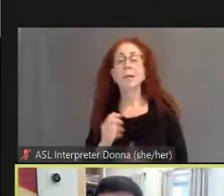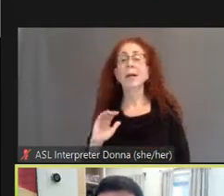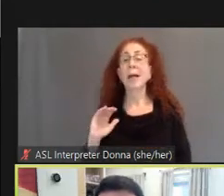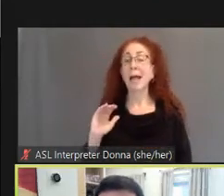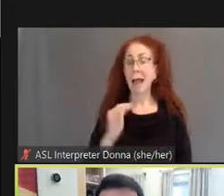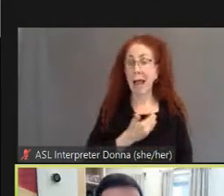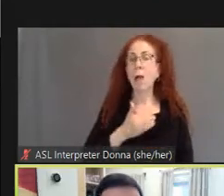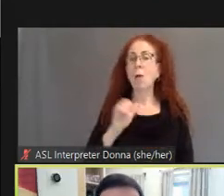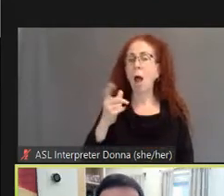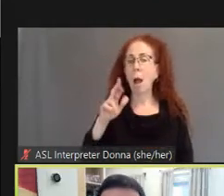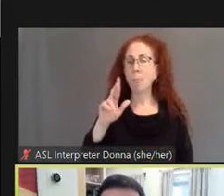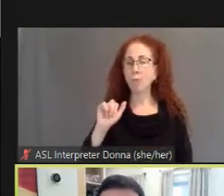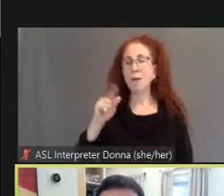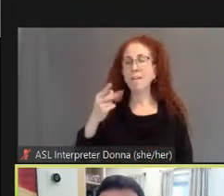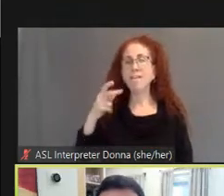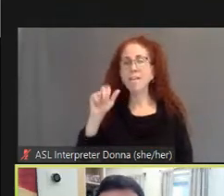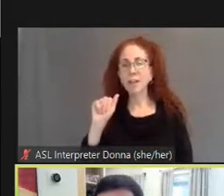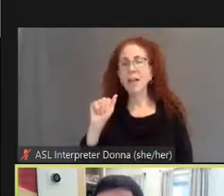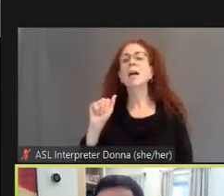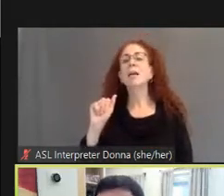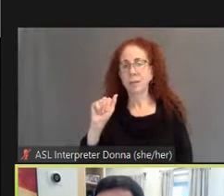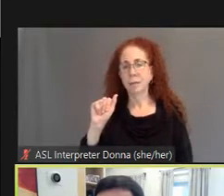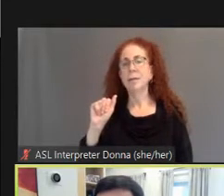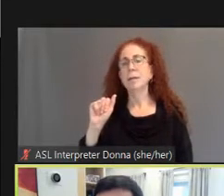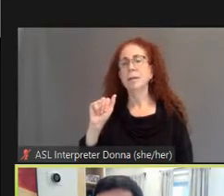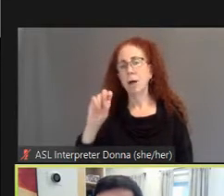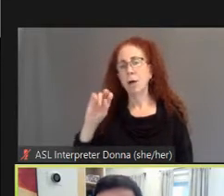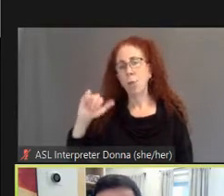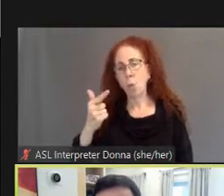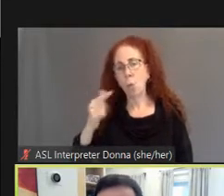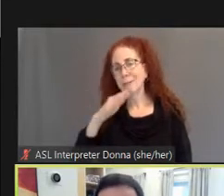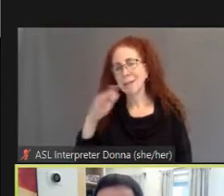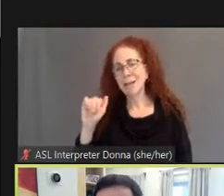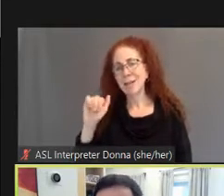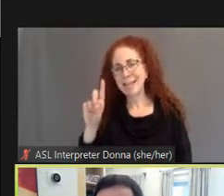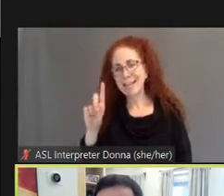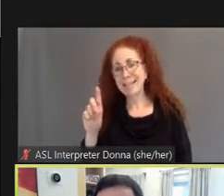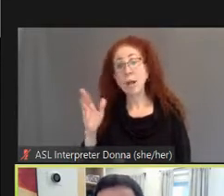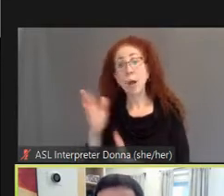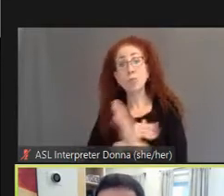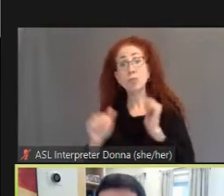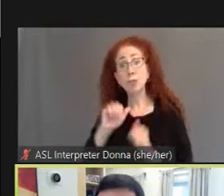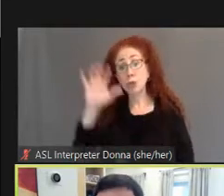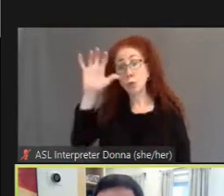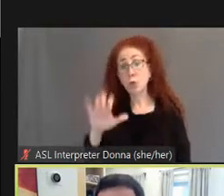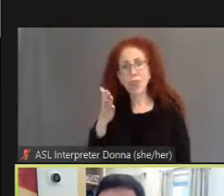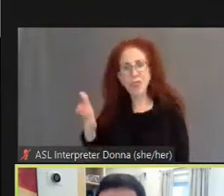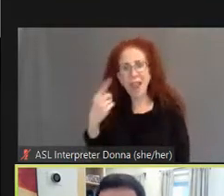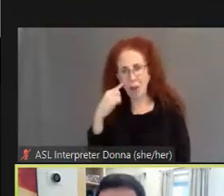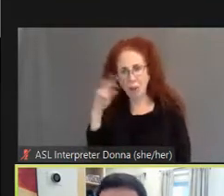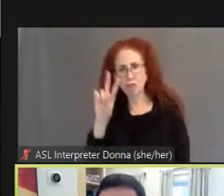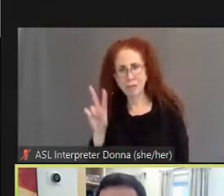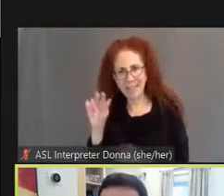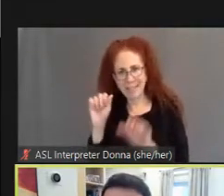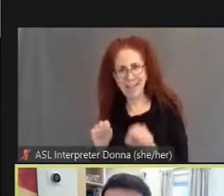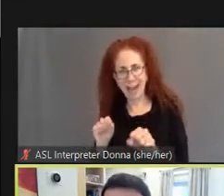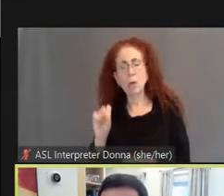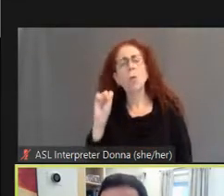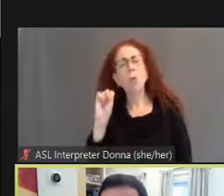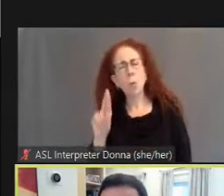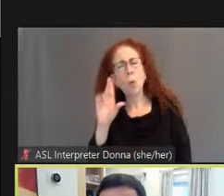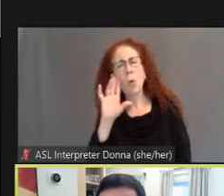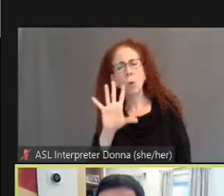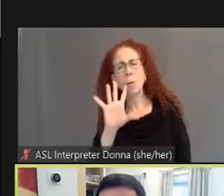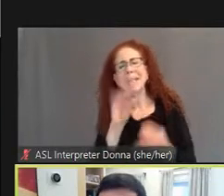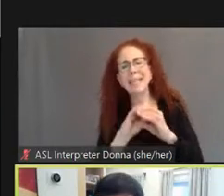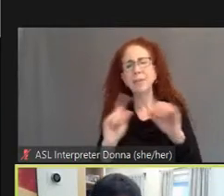operaphila.org/AD, you'll be able to access the pre-show notes if they're not already embedded within the first 4